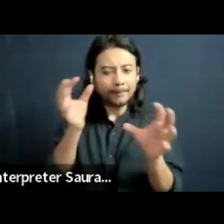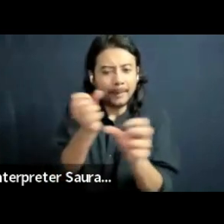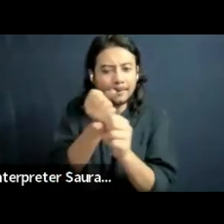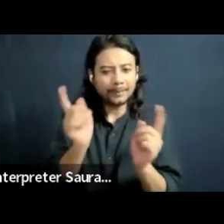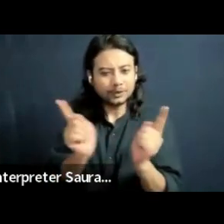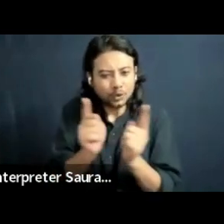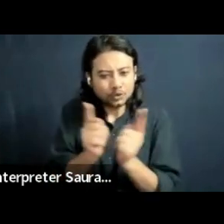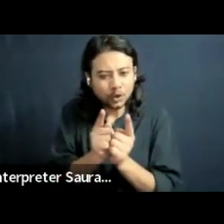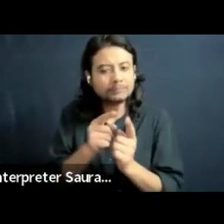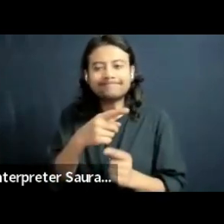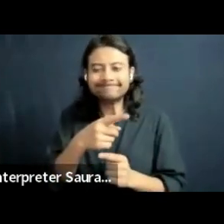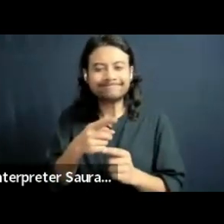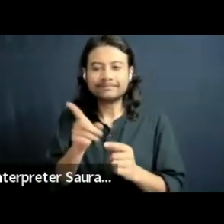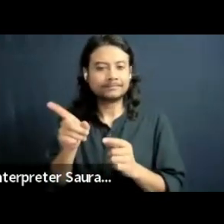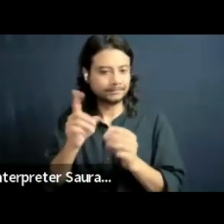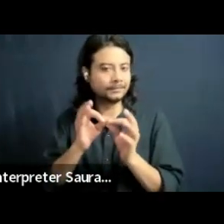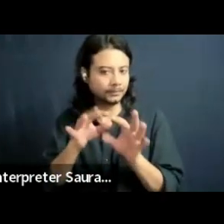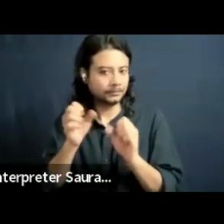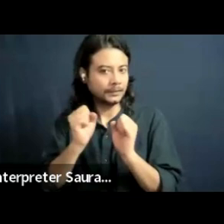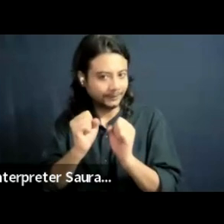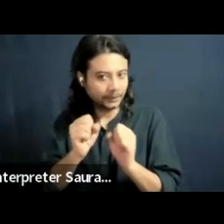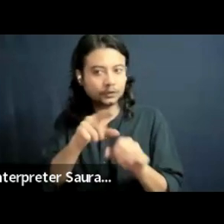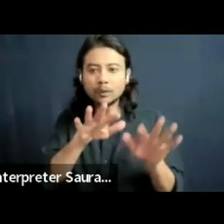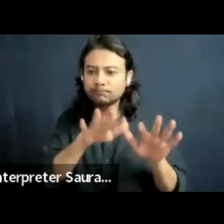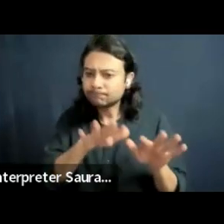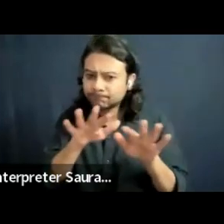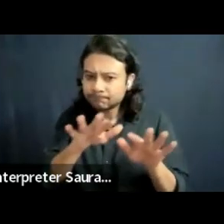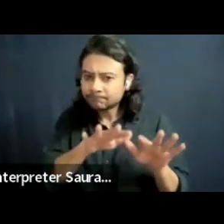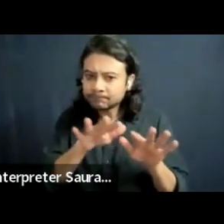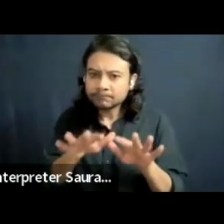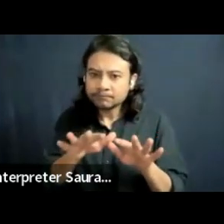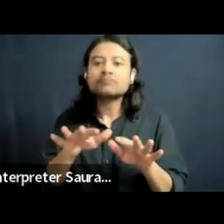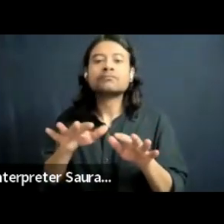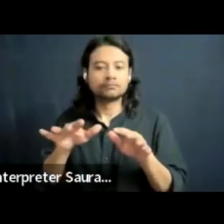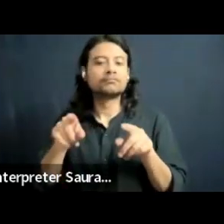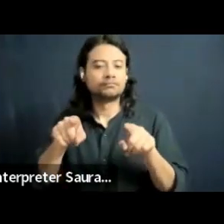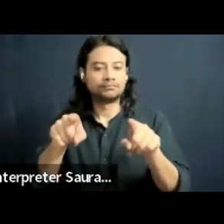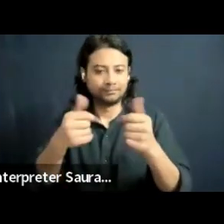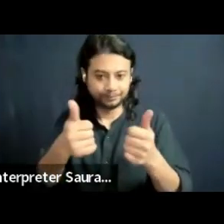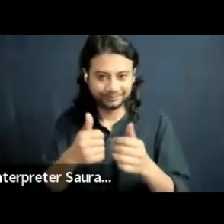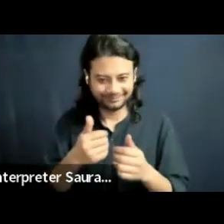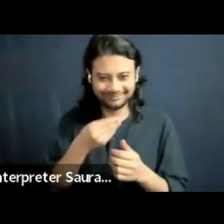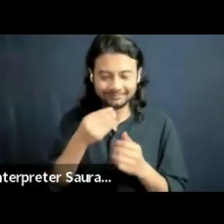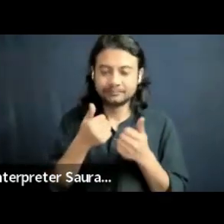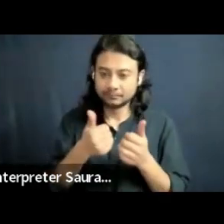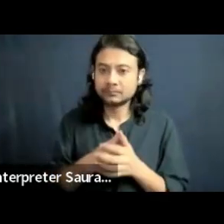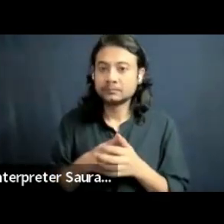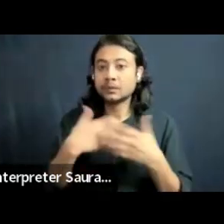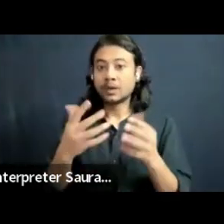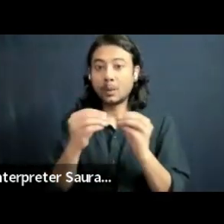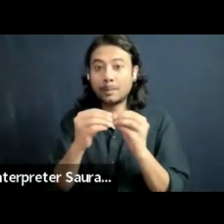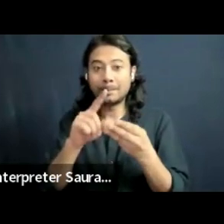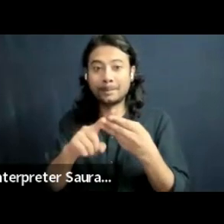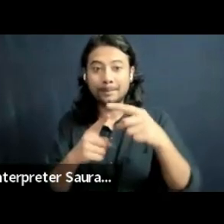us today. To have this discussion with us today, we have Miss Beth Bradford from Mistral International. She's a